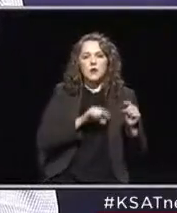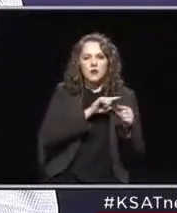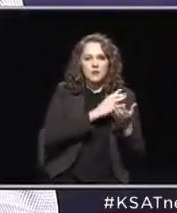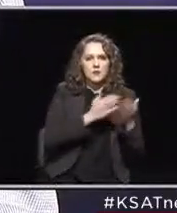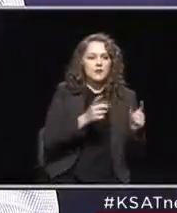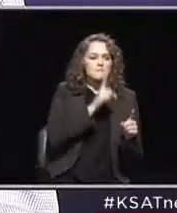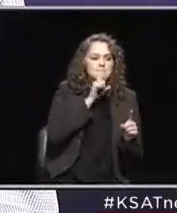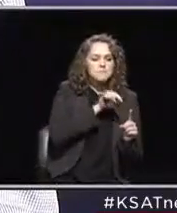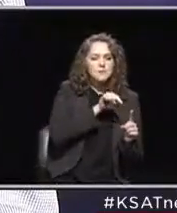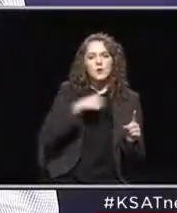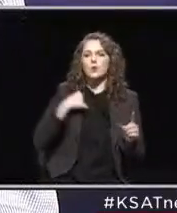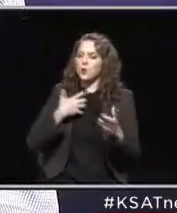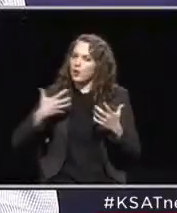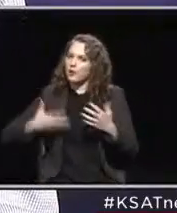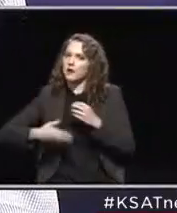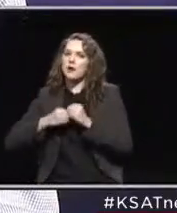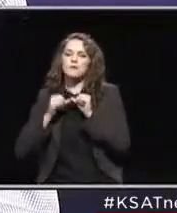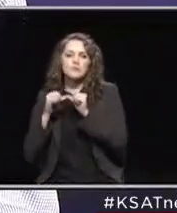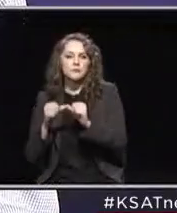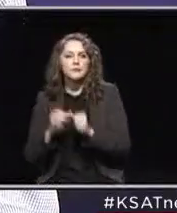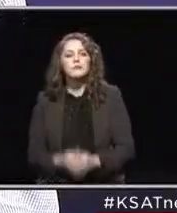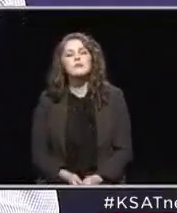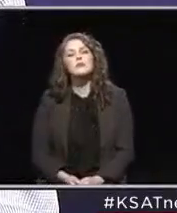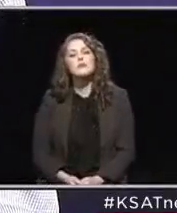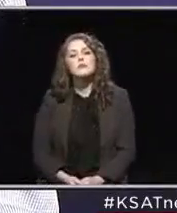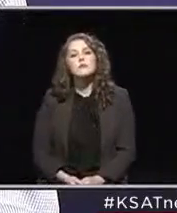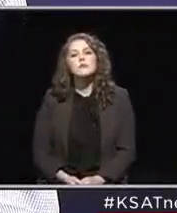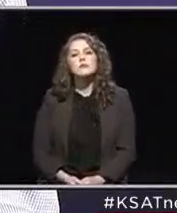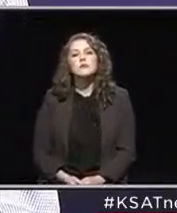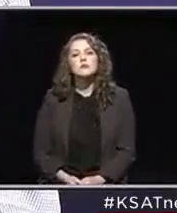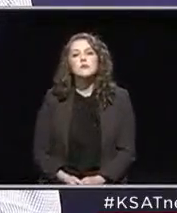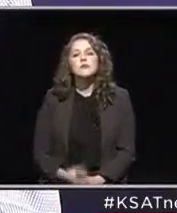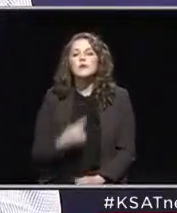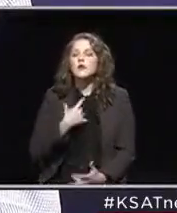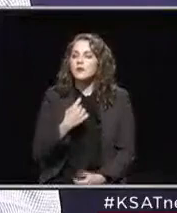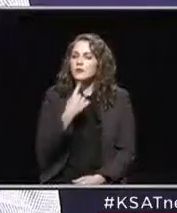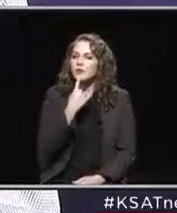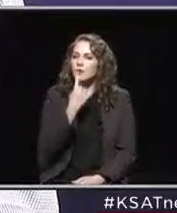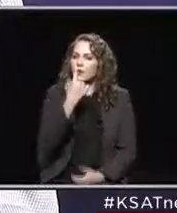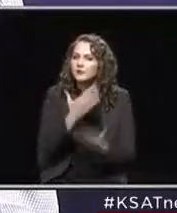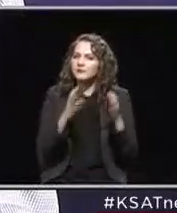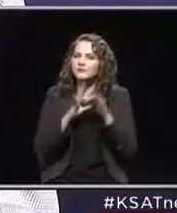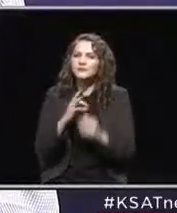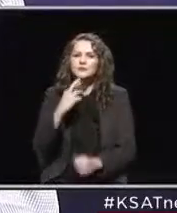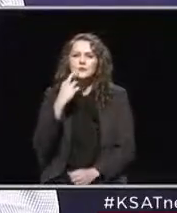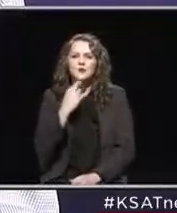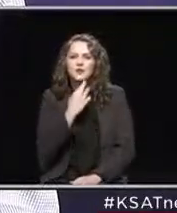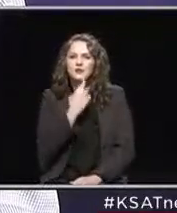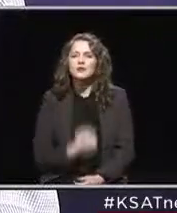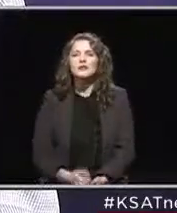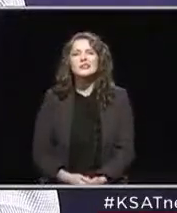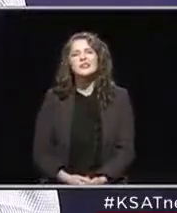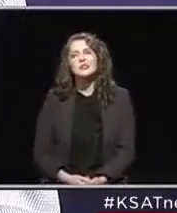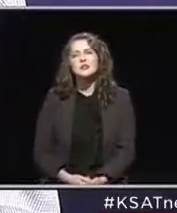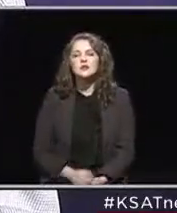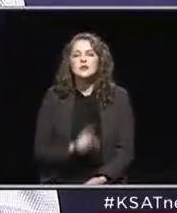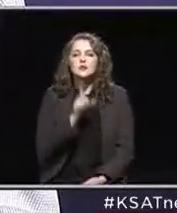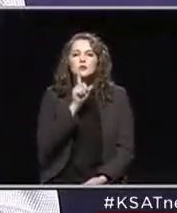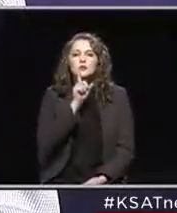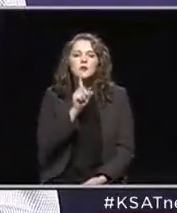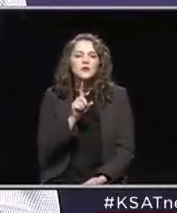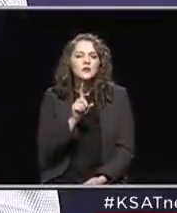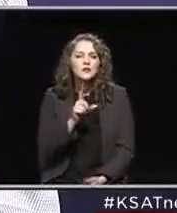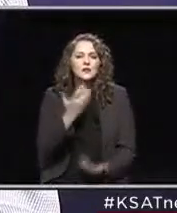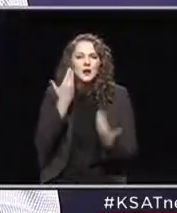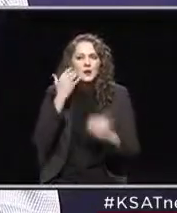to continue to do. I would say the one thing on restaurants, I really don't know that they're going to be